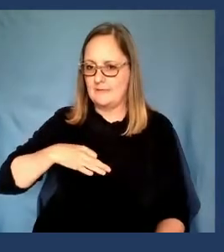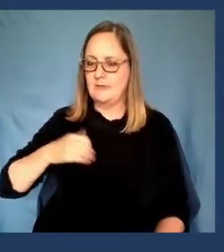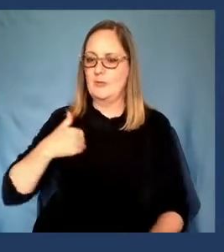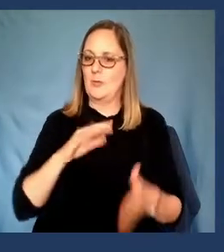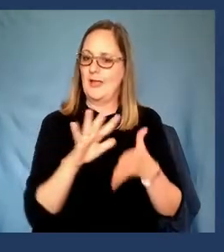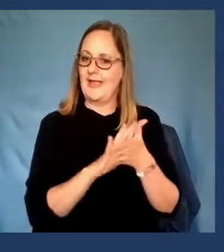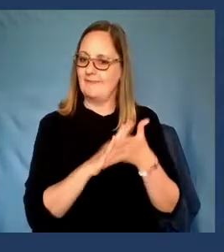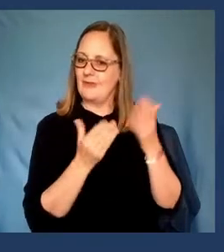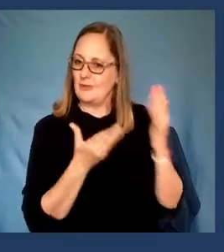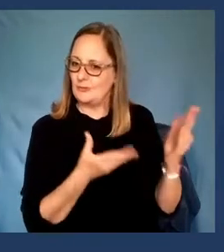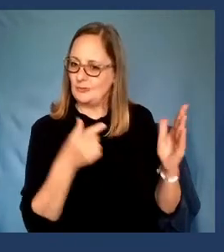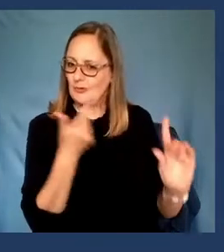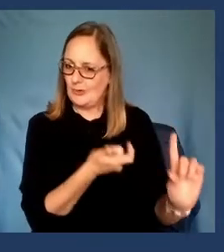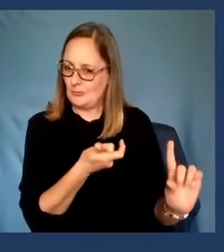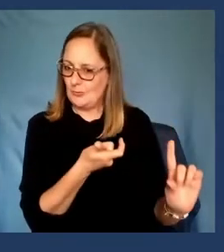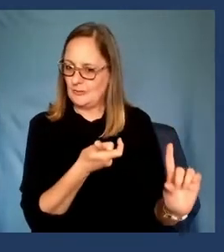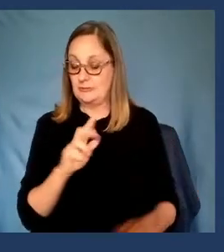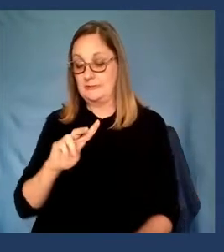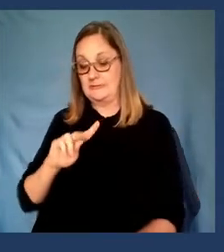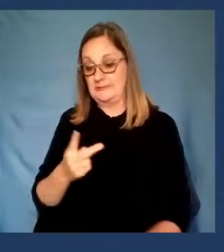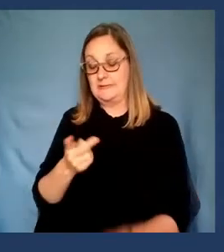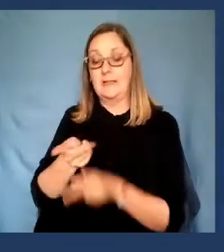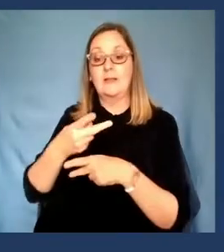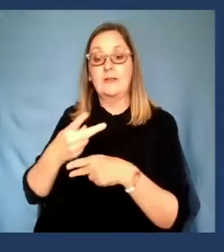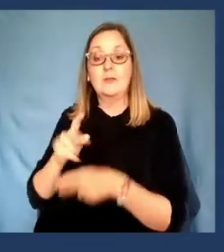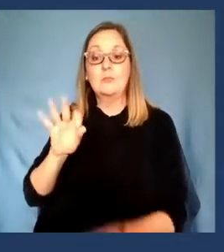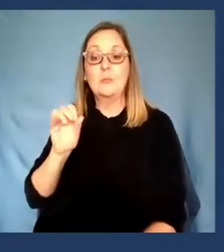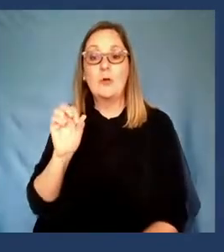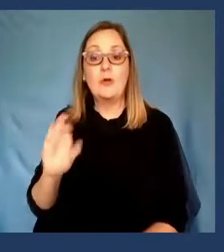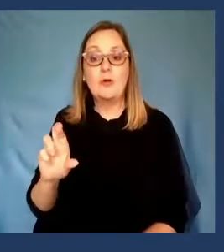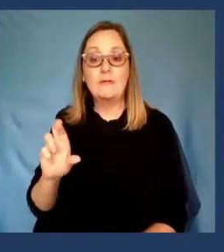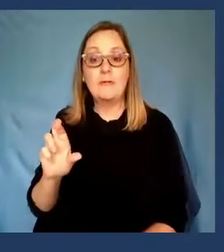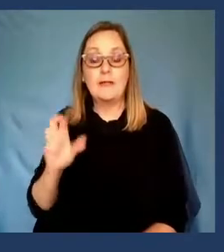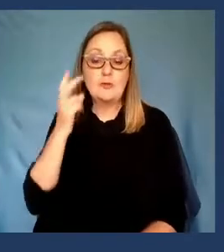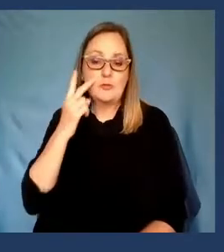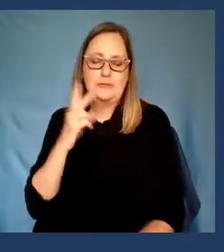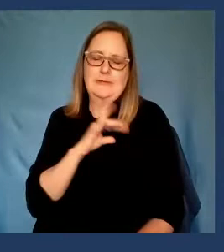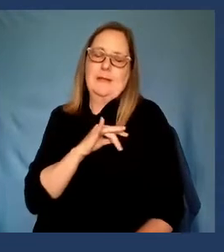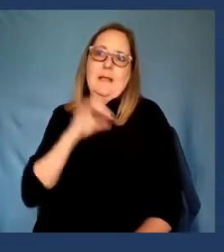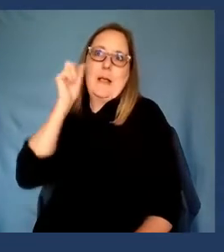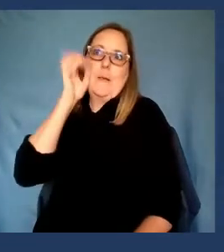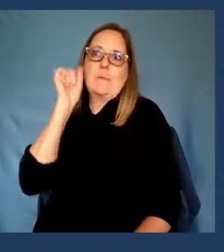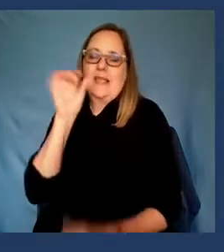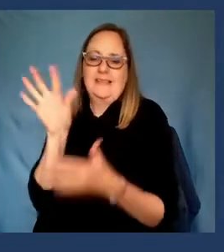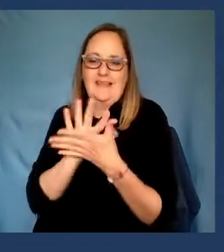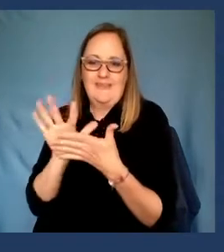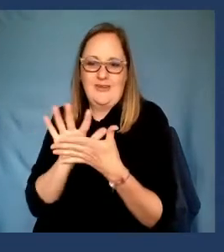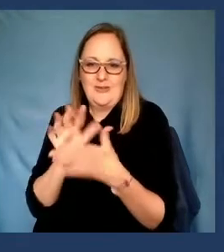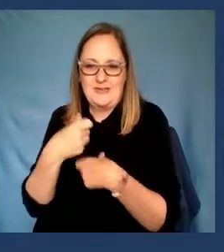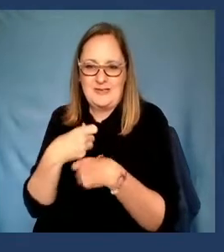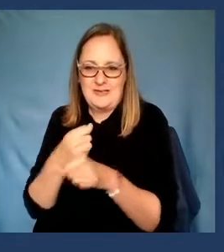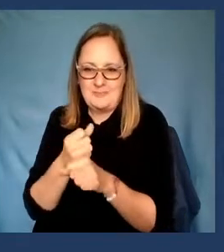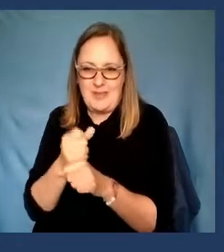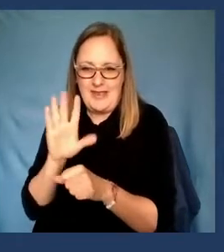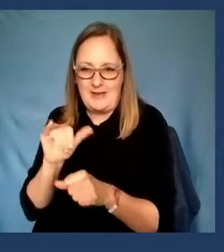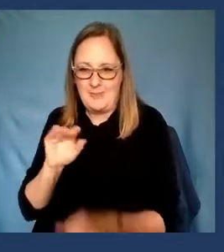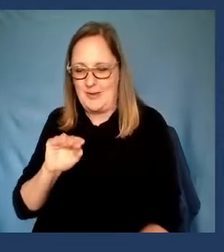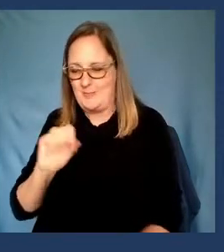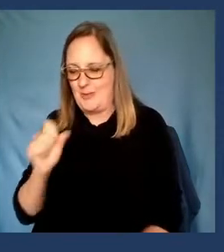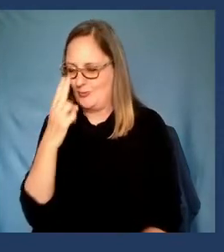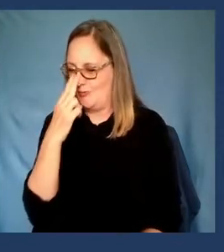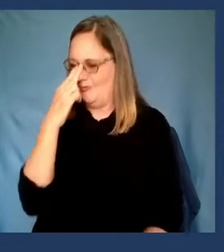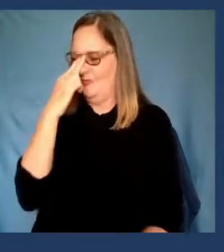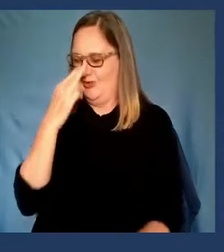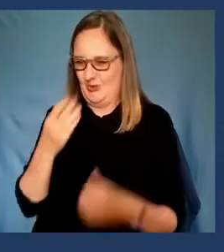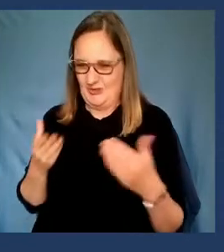is our product fair, where you'll see quick whizzy videos from some of our beautiful nerds here, some great features that you may not